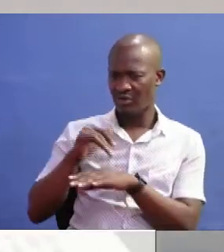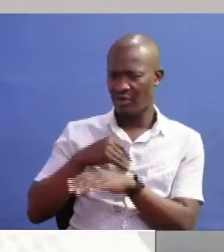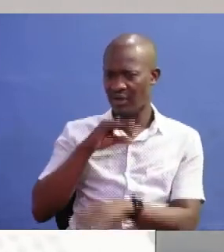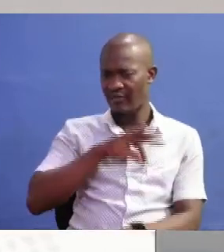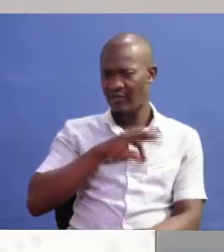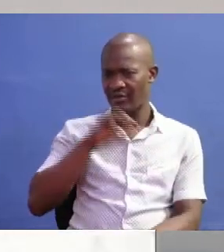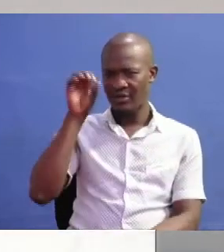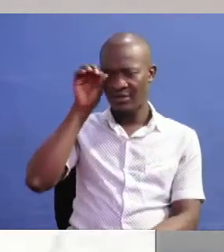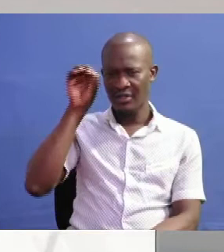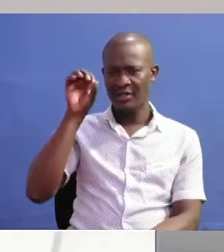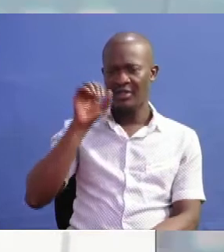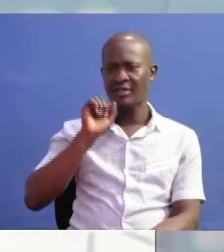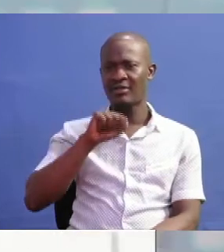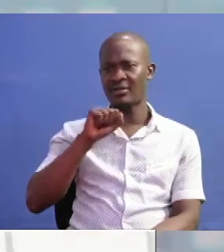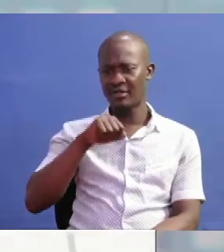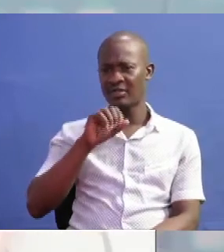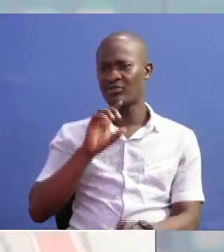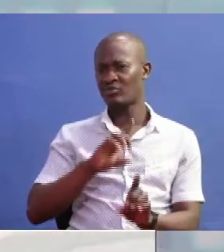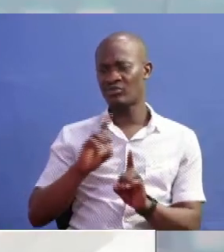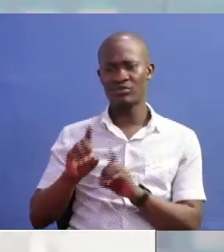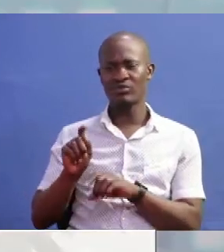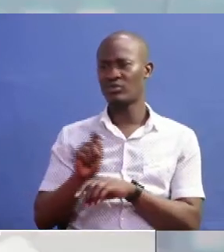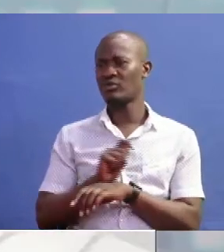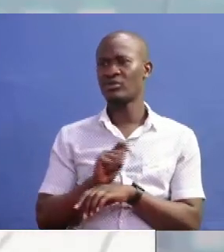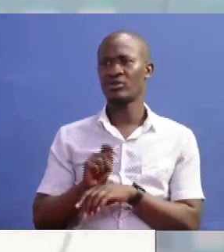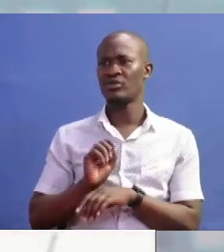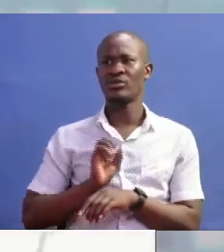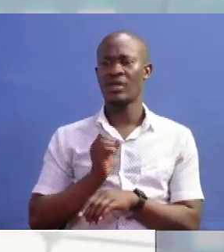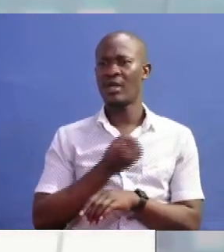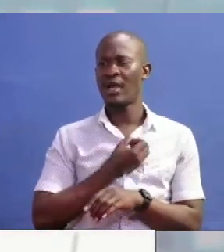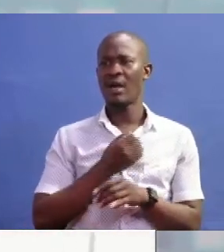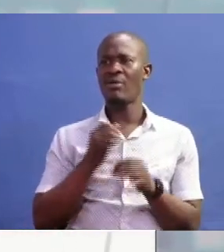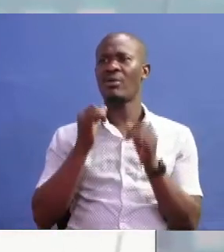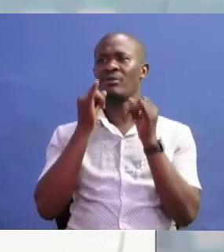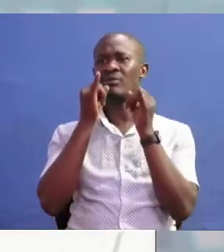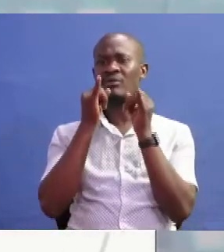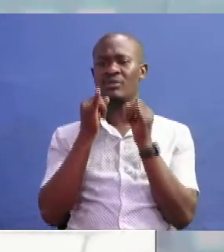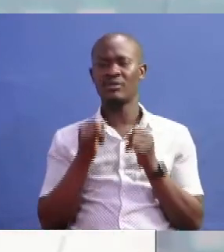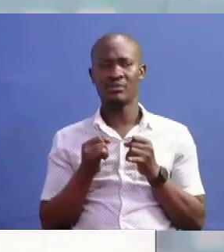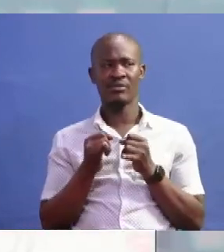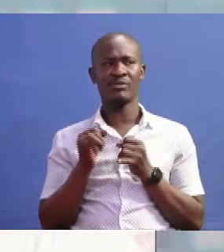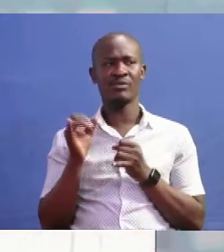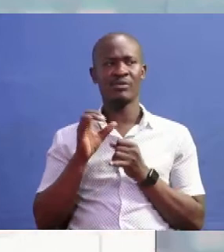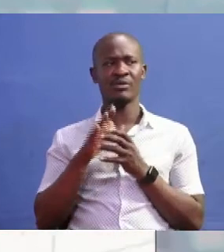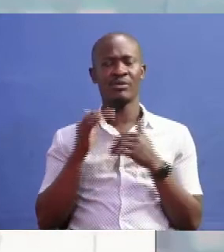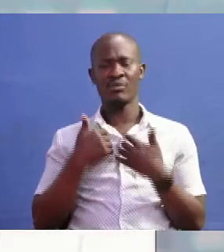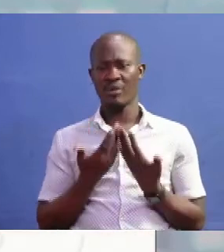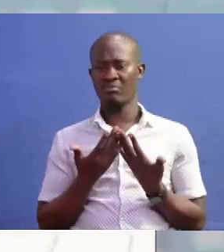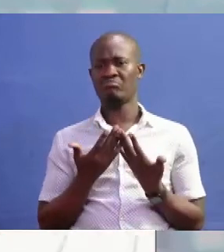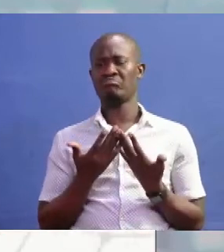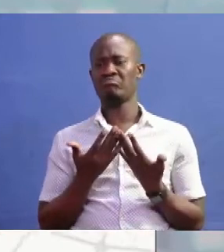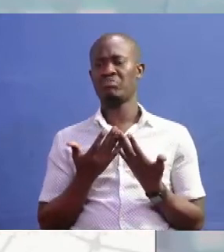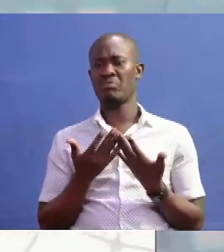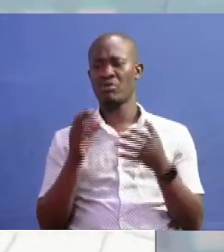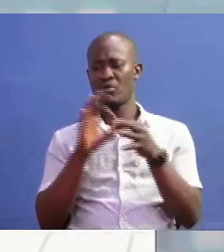options. Yes, we do train our individual clients. We also train our corporate clients. We train them